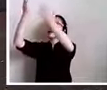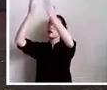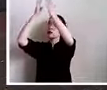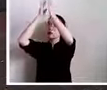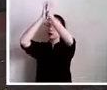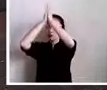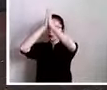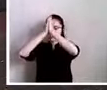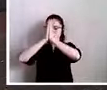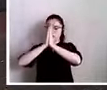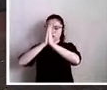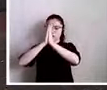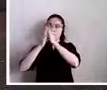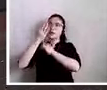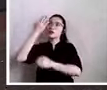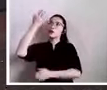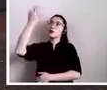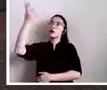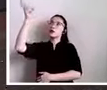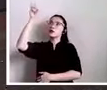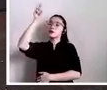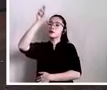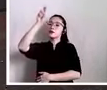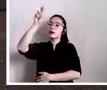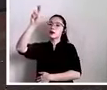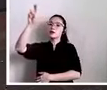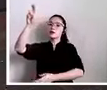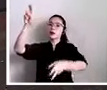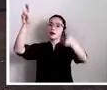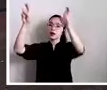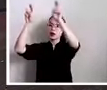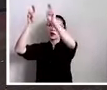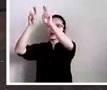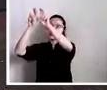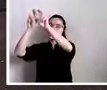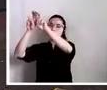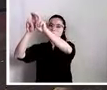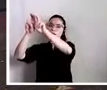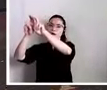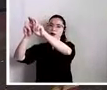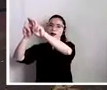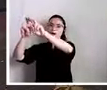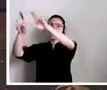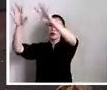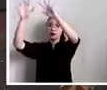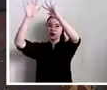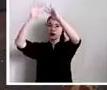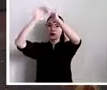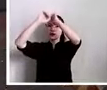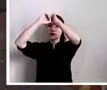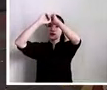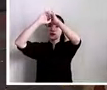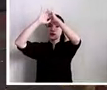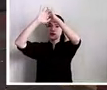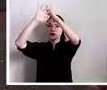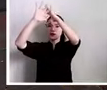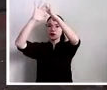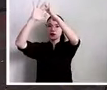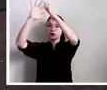are seated at the right hand, the right hand of the